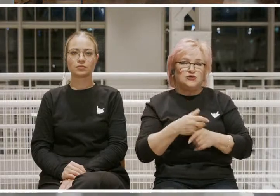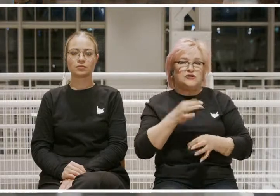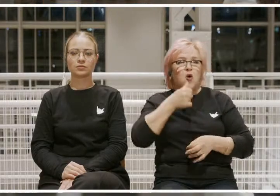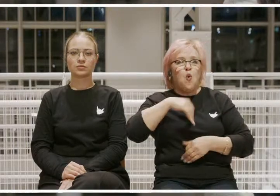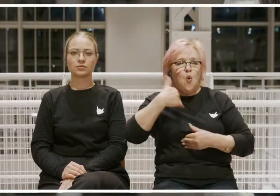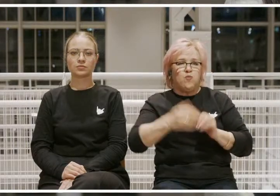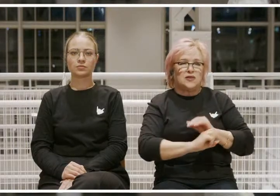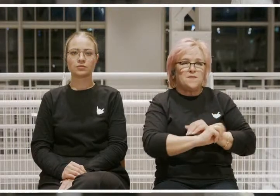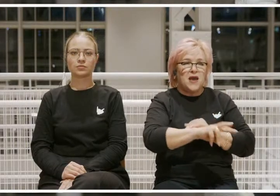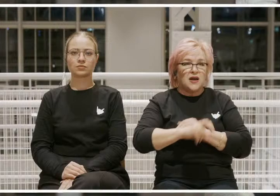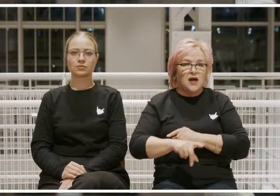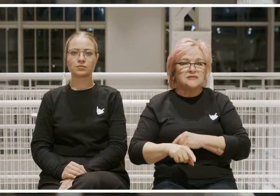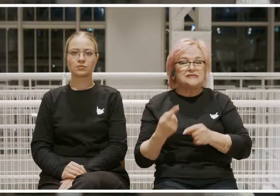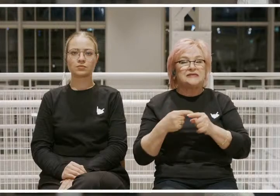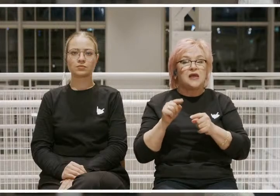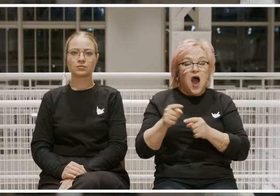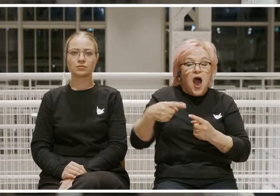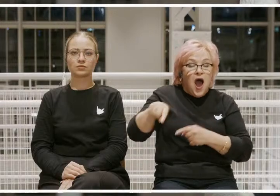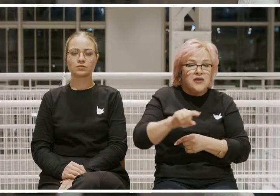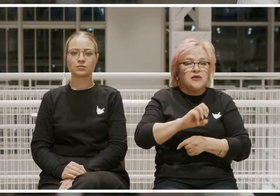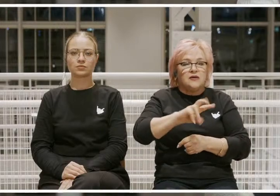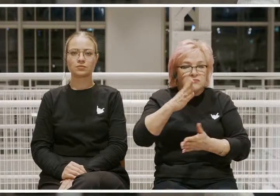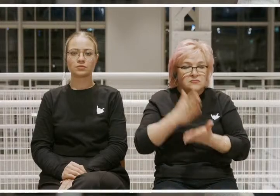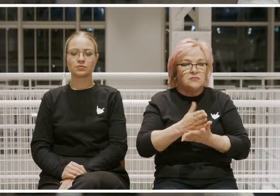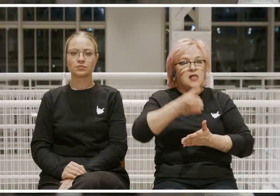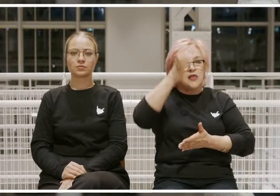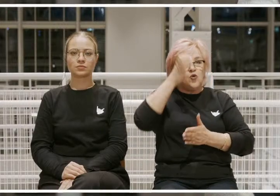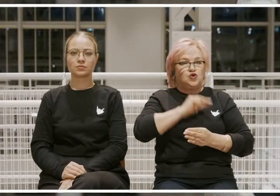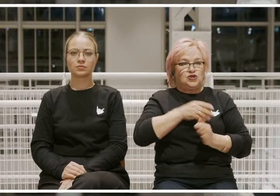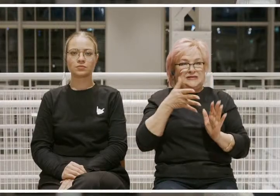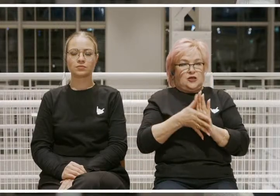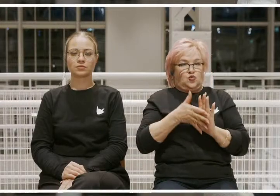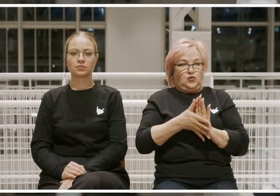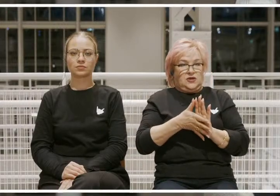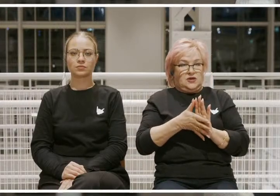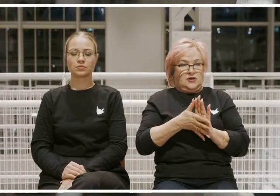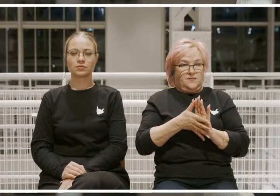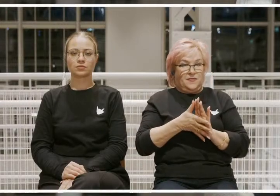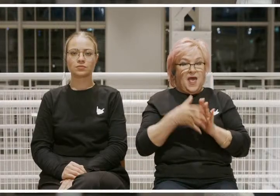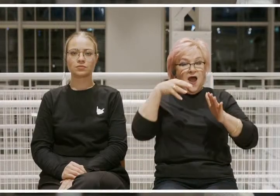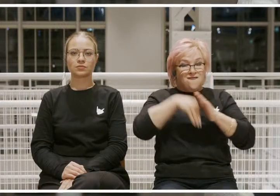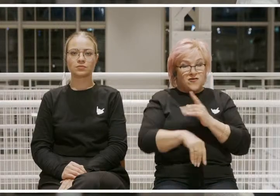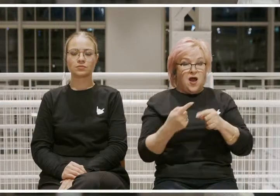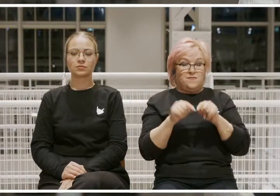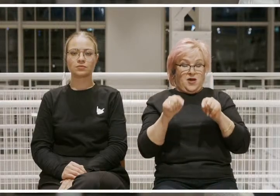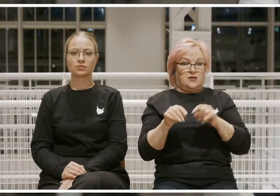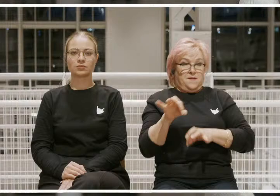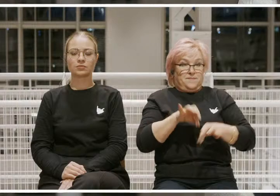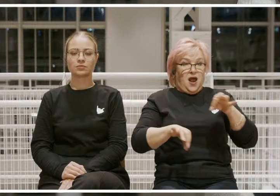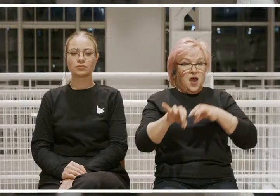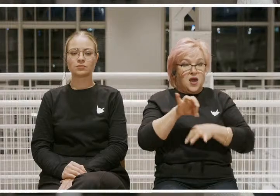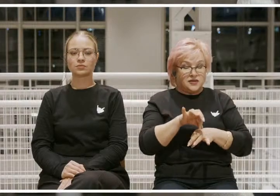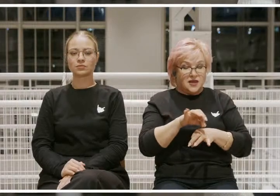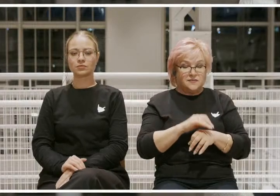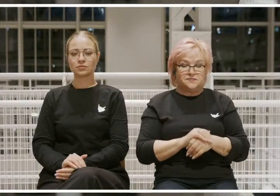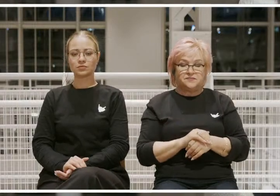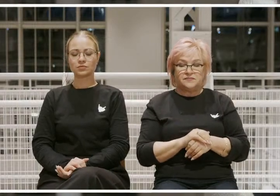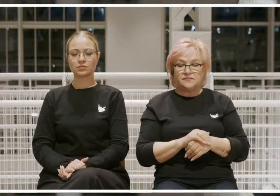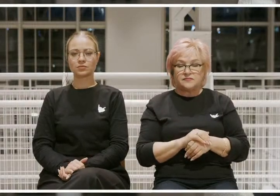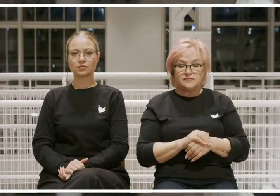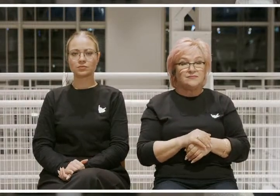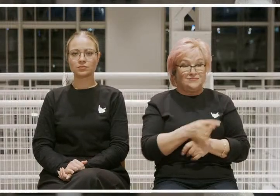So in the scope of this project, they held online and offline